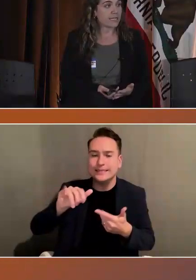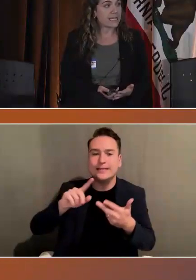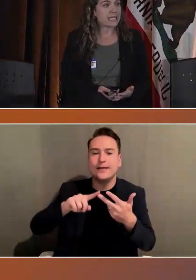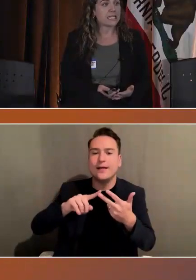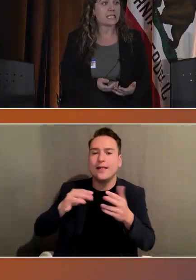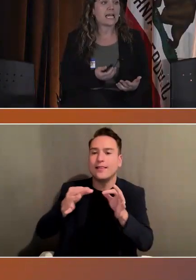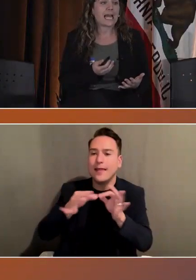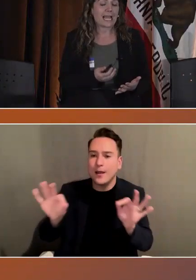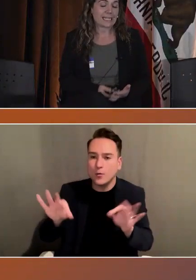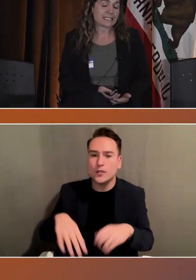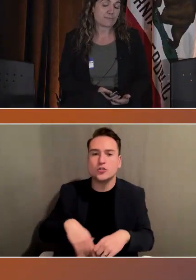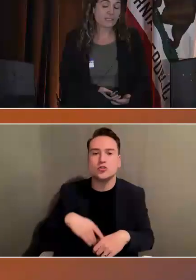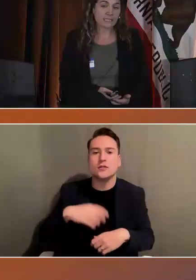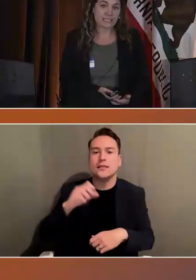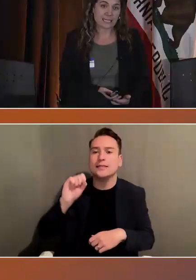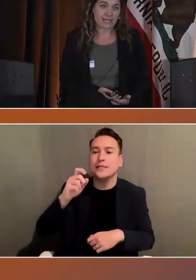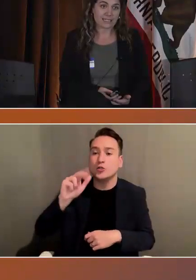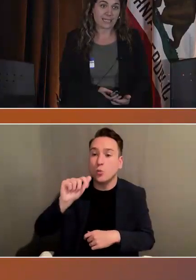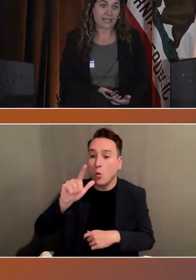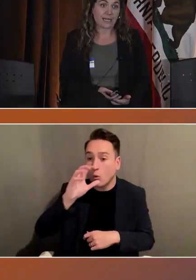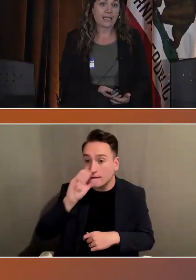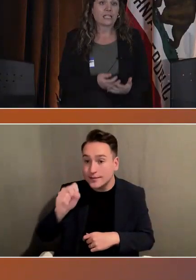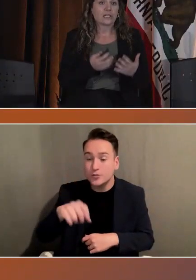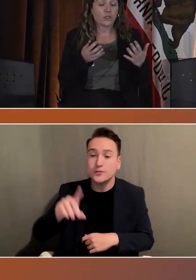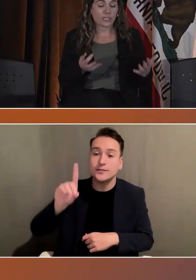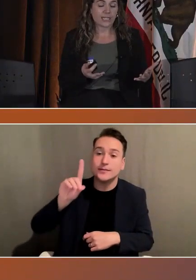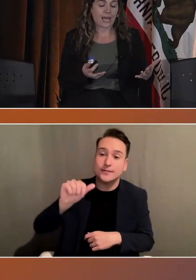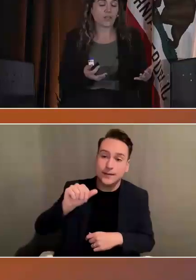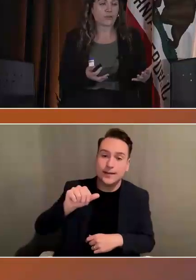gender identity, and disability status data,